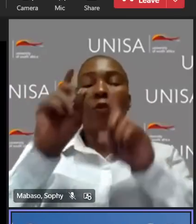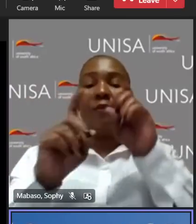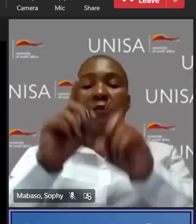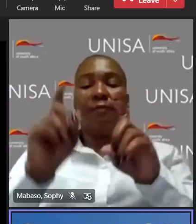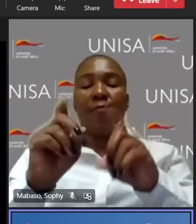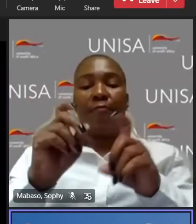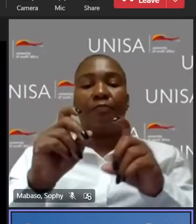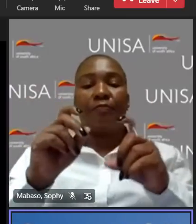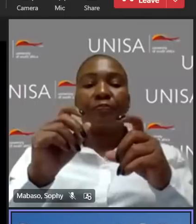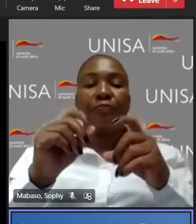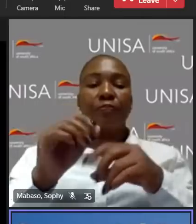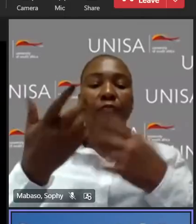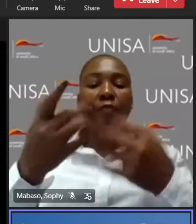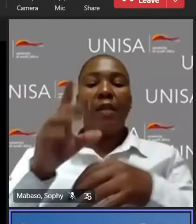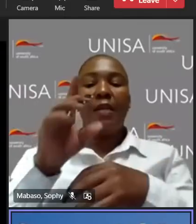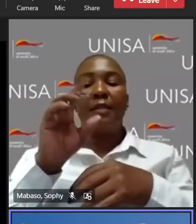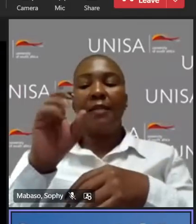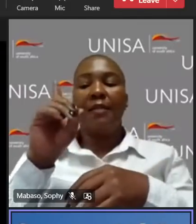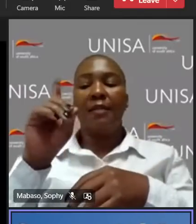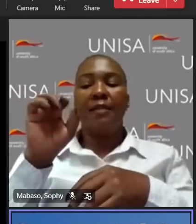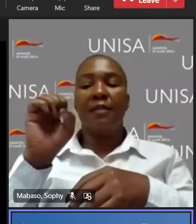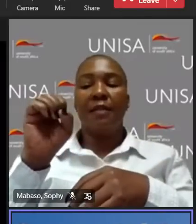is